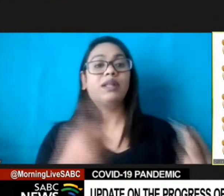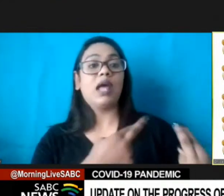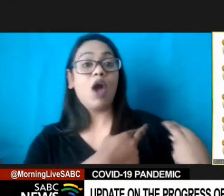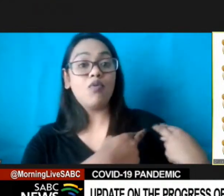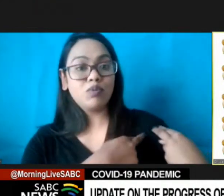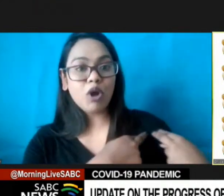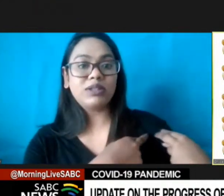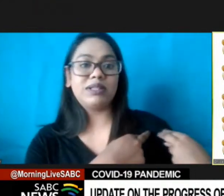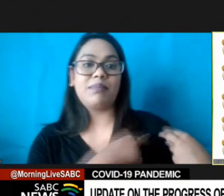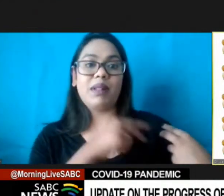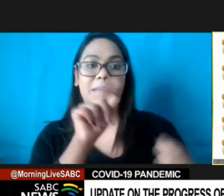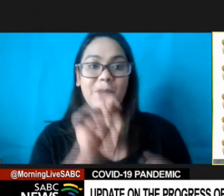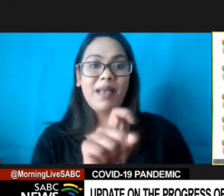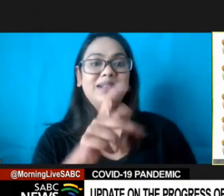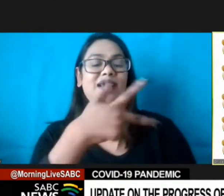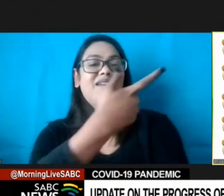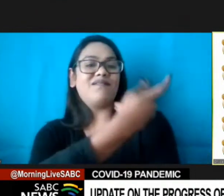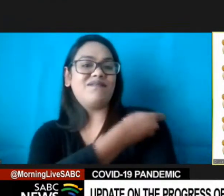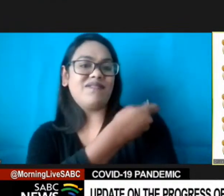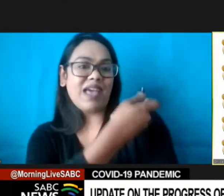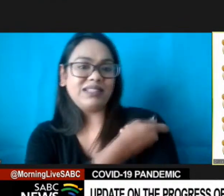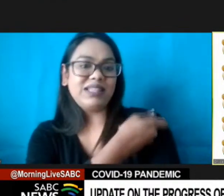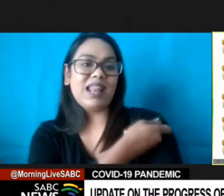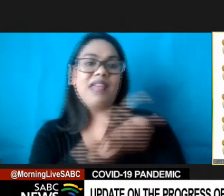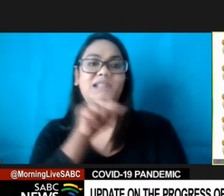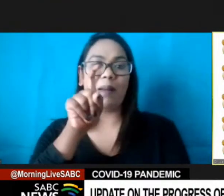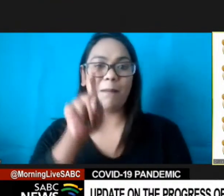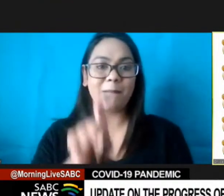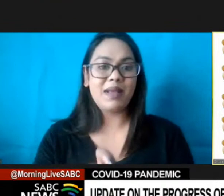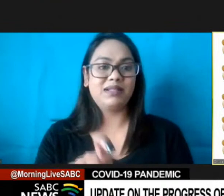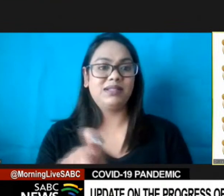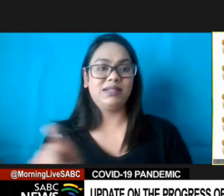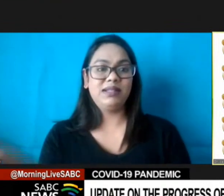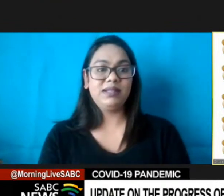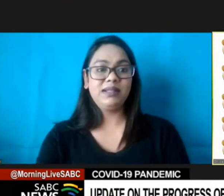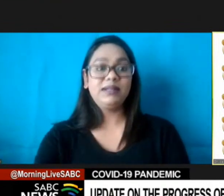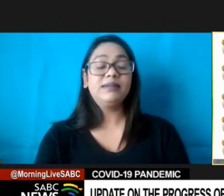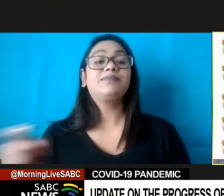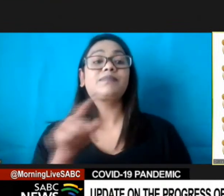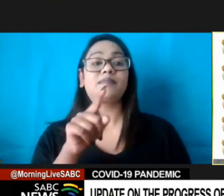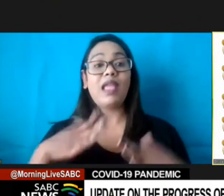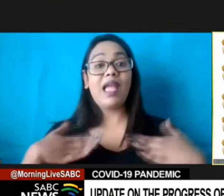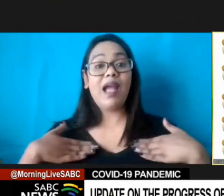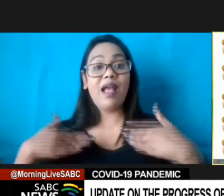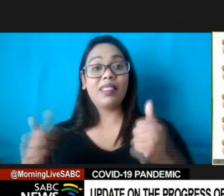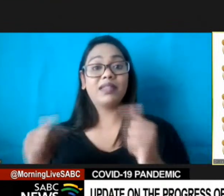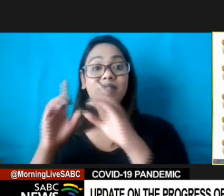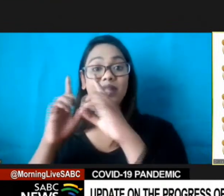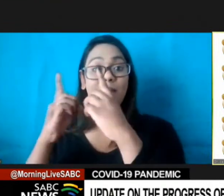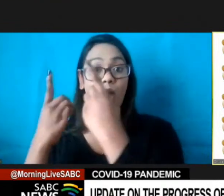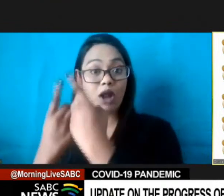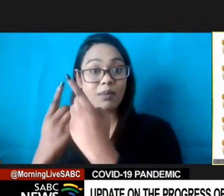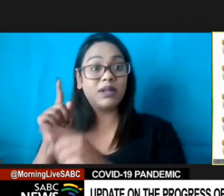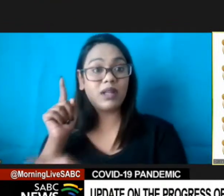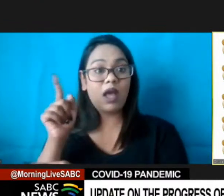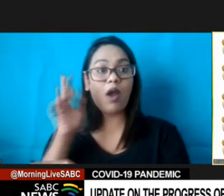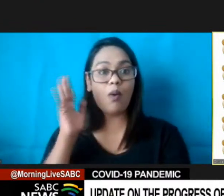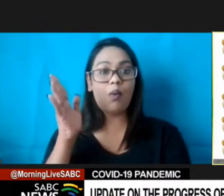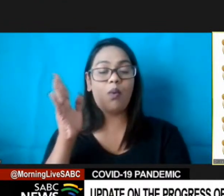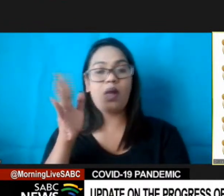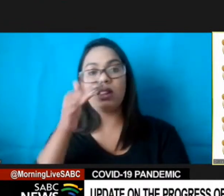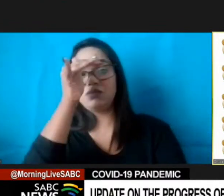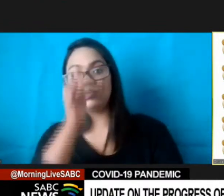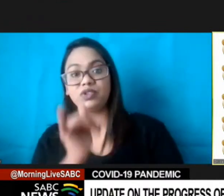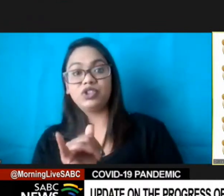health department will advise the NCCC in the next few days as to whether we should review the restrictions, as